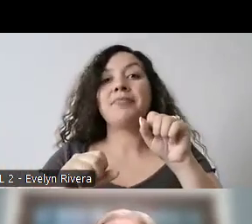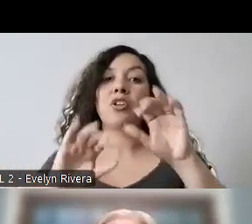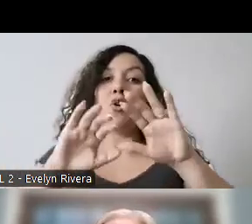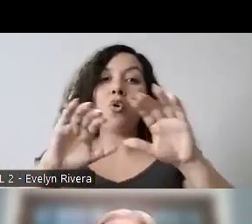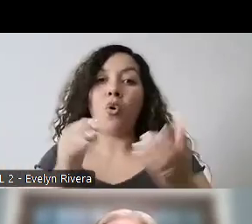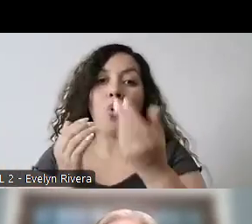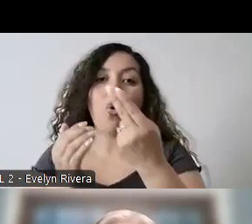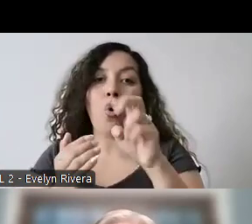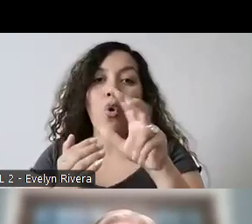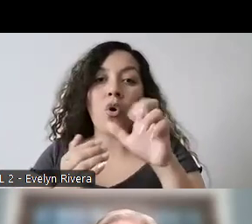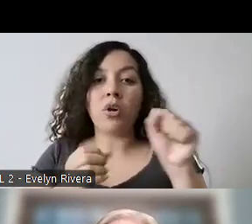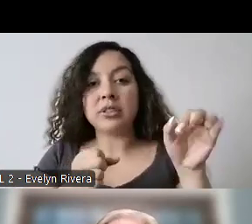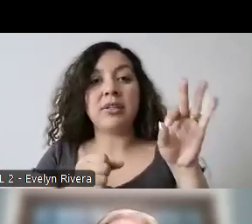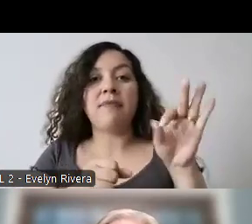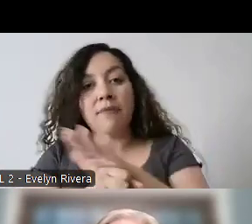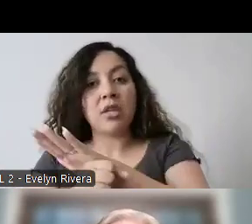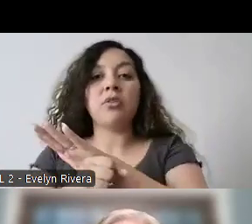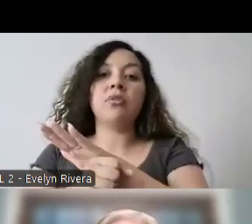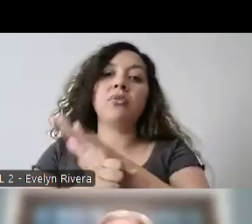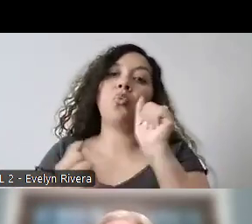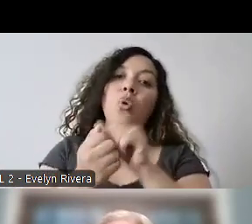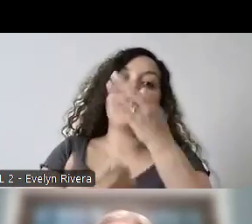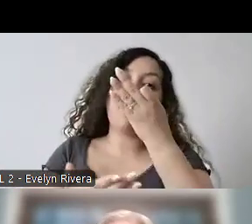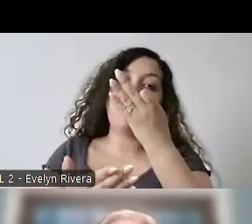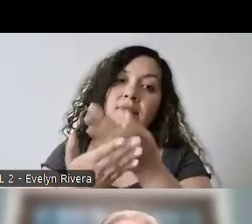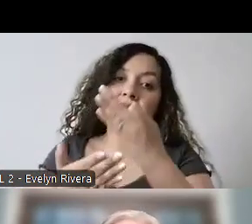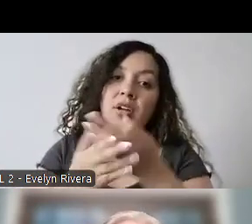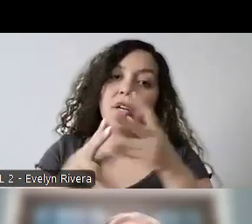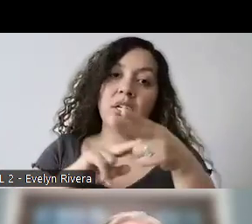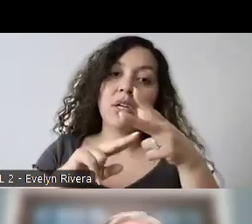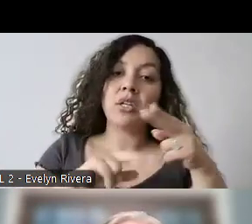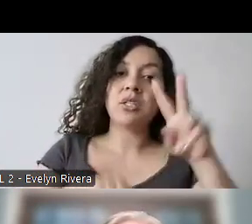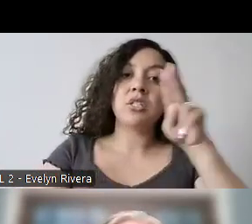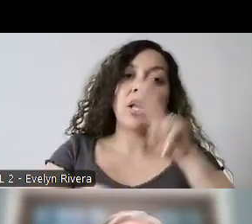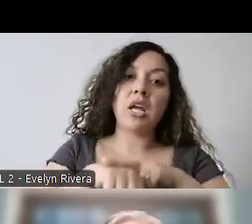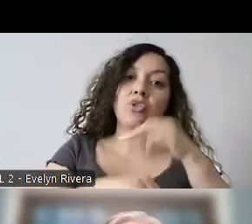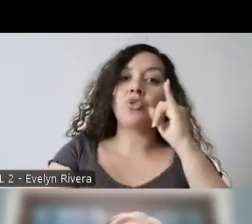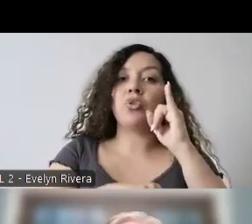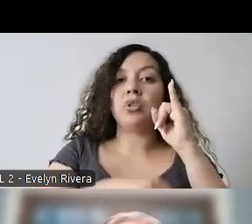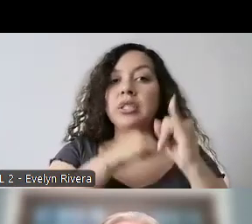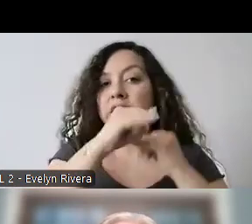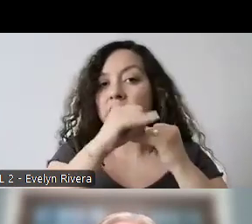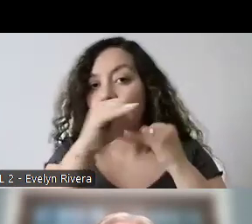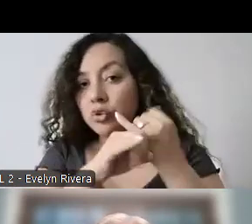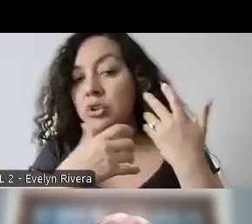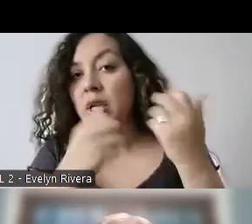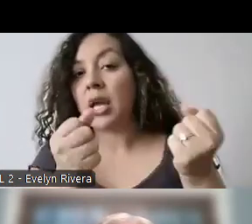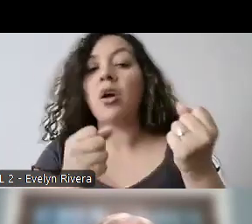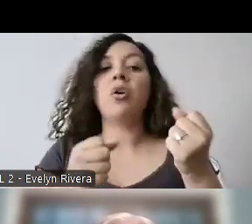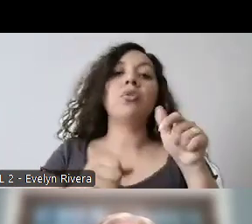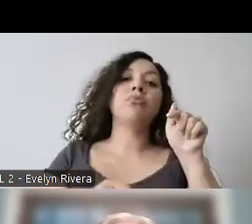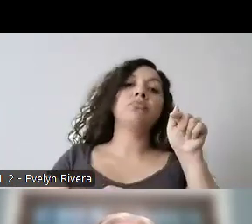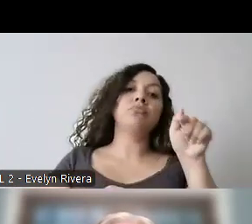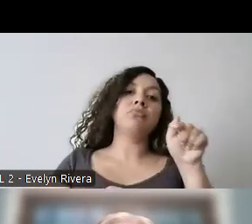has created with funding cuts at National Institutes of Health. And so it is sitting